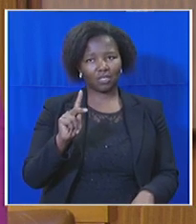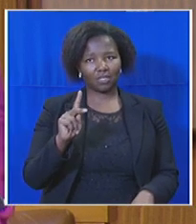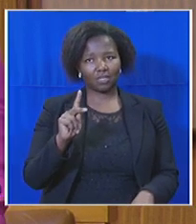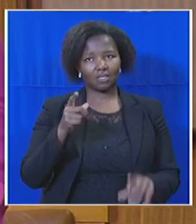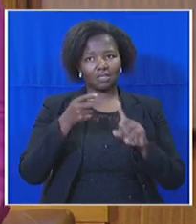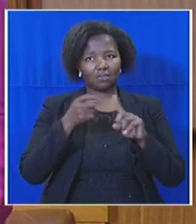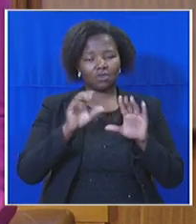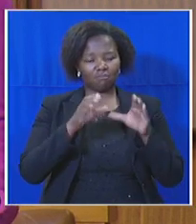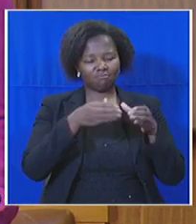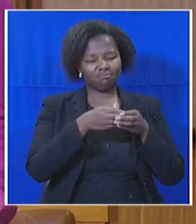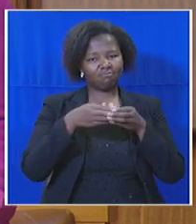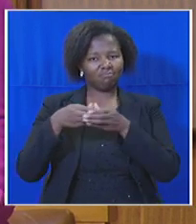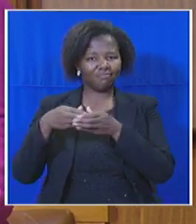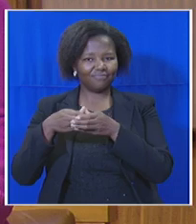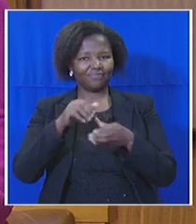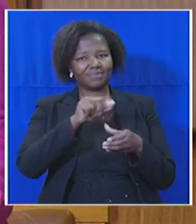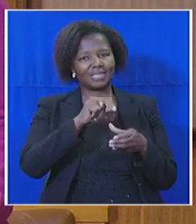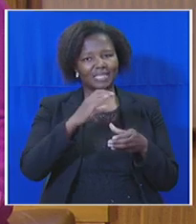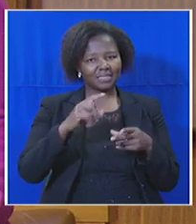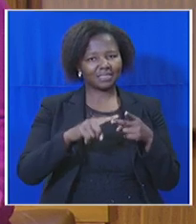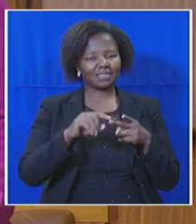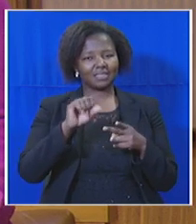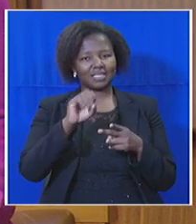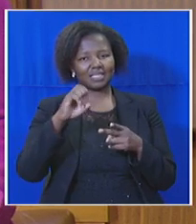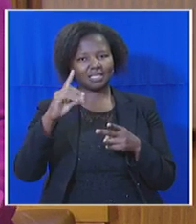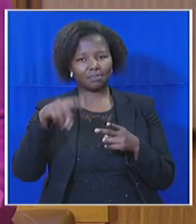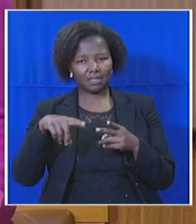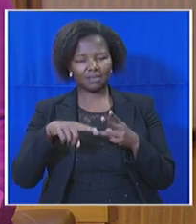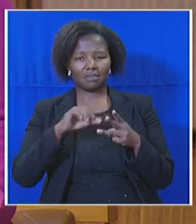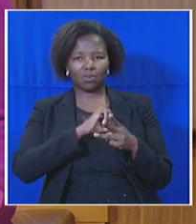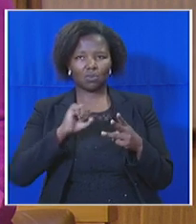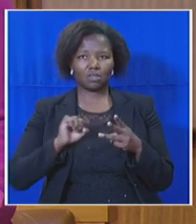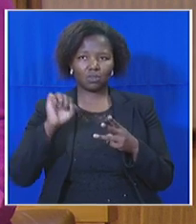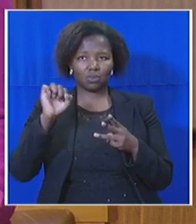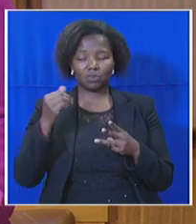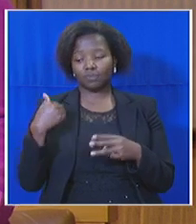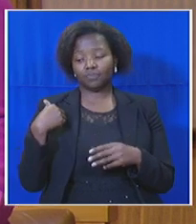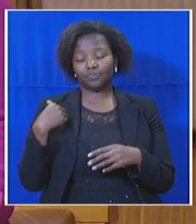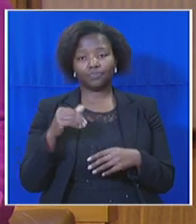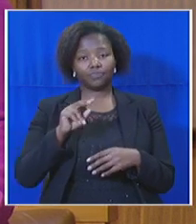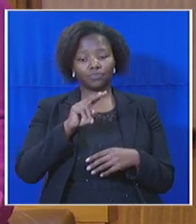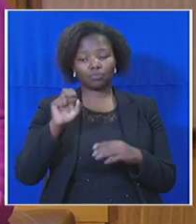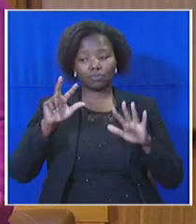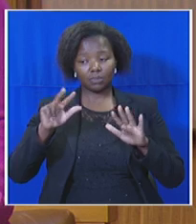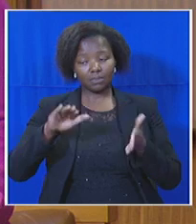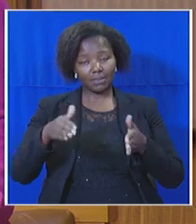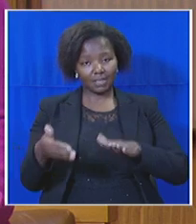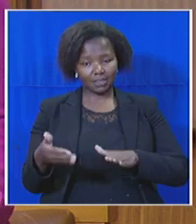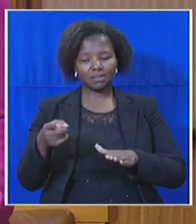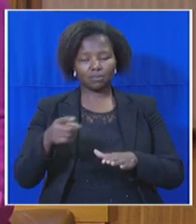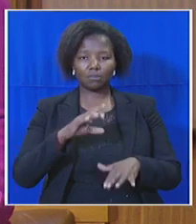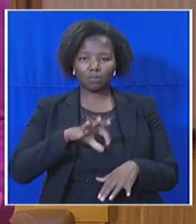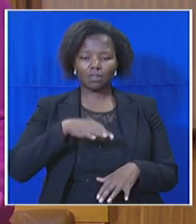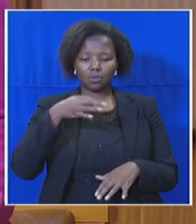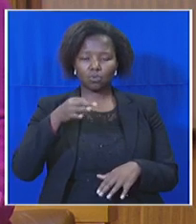Alliance movement. And he passed in 2008, and may his soul continue to rest in peace. As